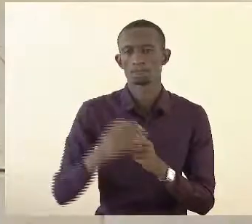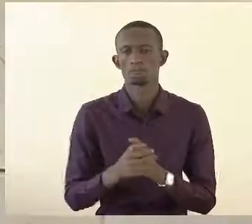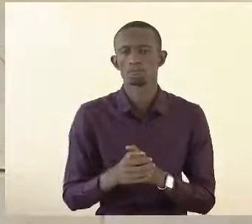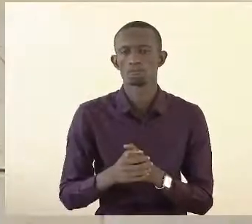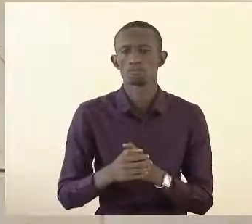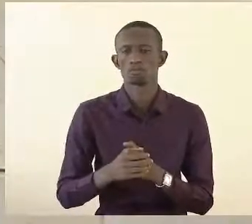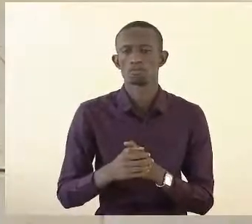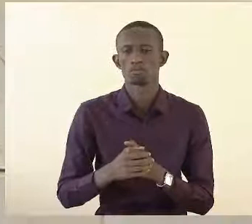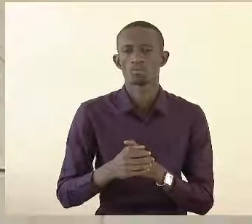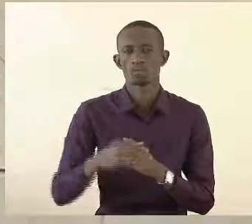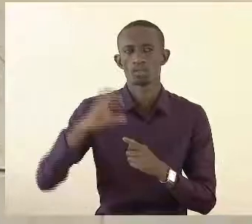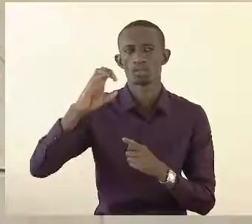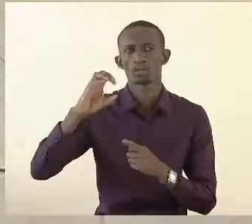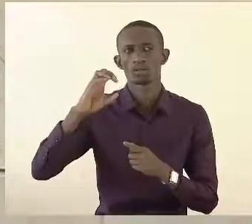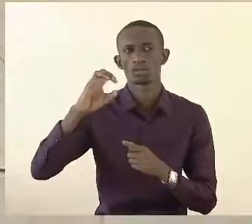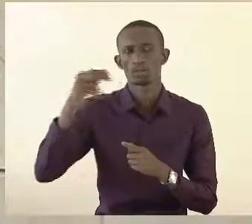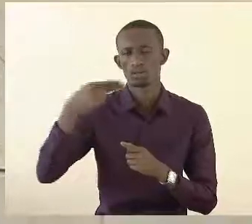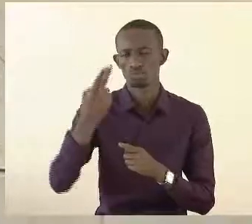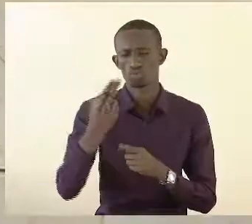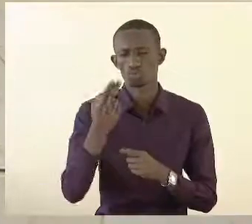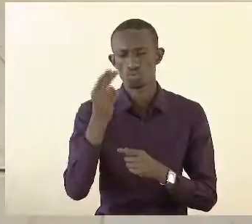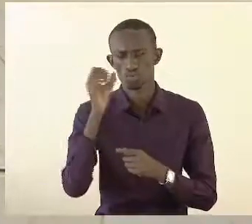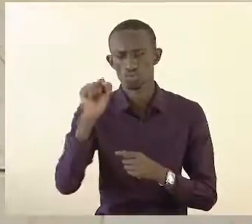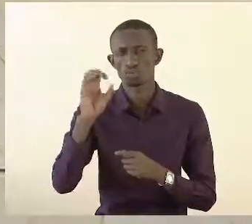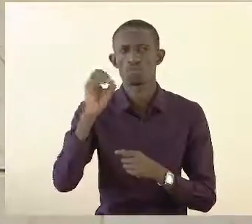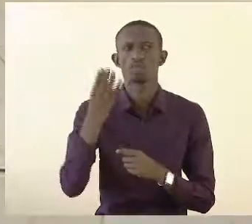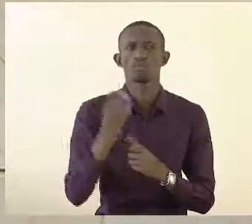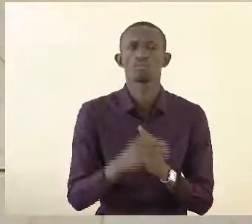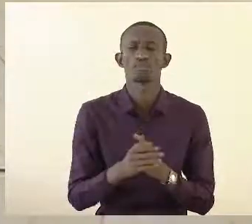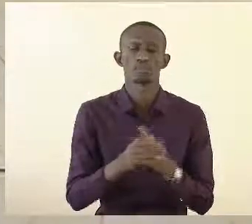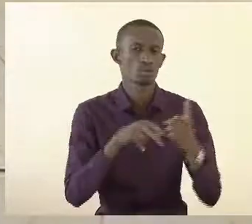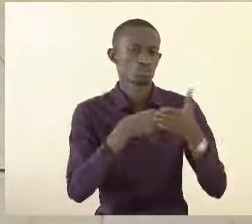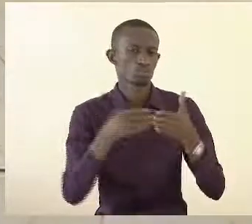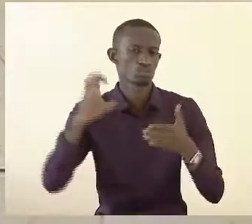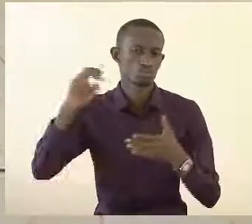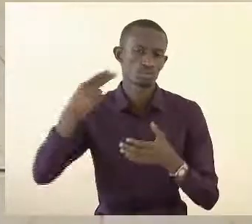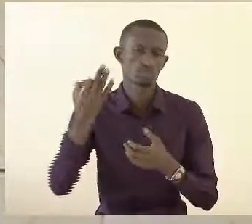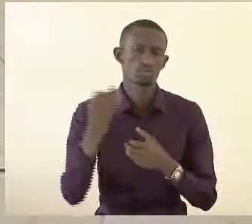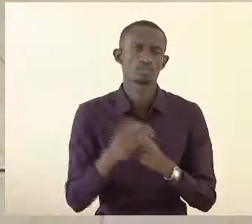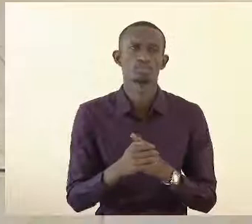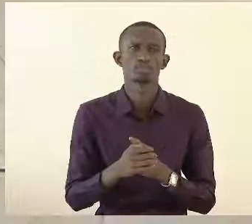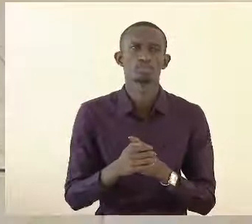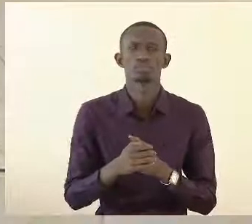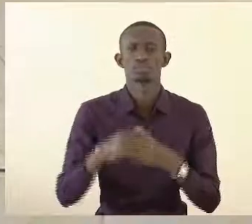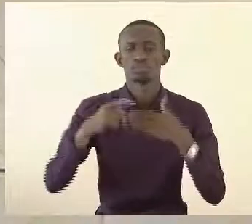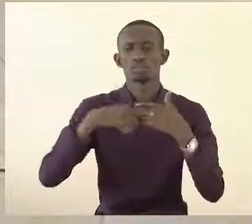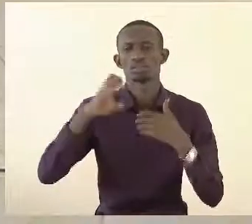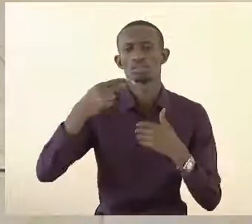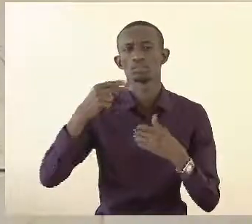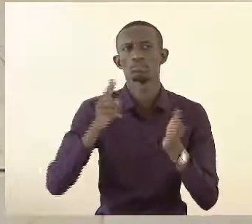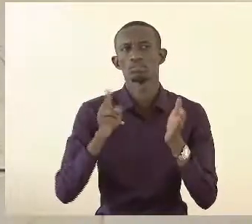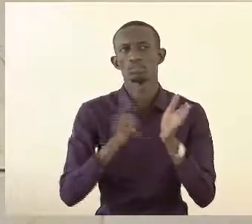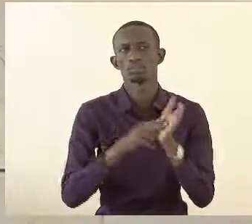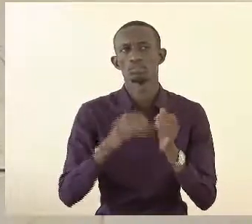H2SO4 as a dehydrating agent, we get CH3CH, CH2 plus